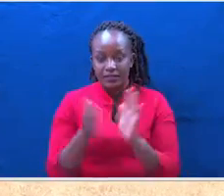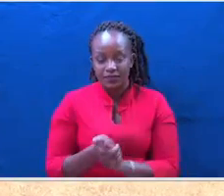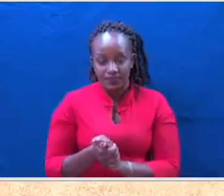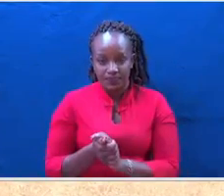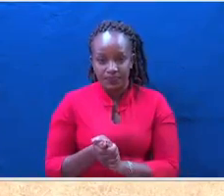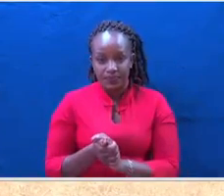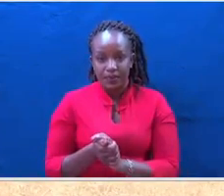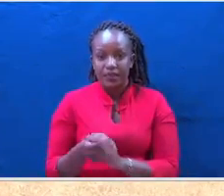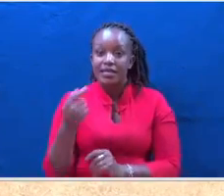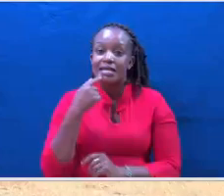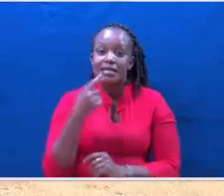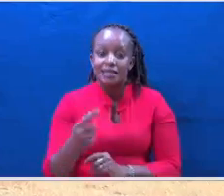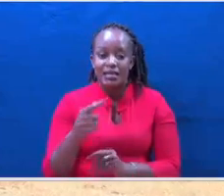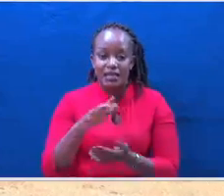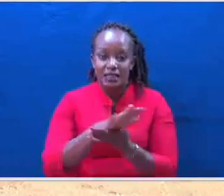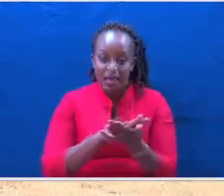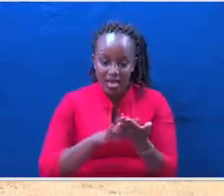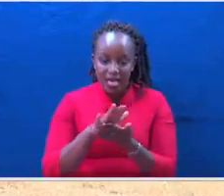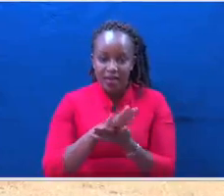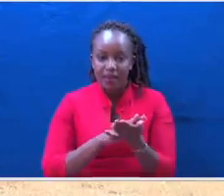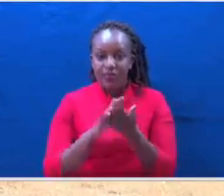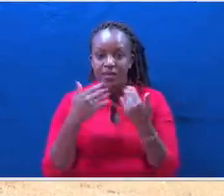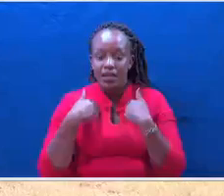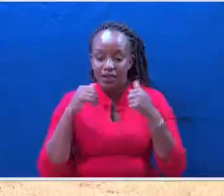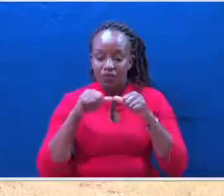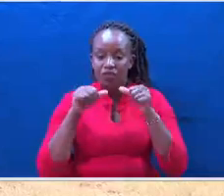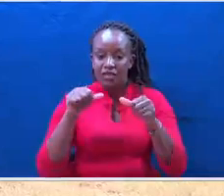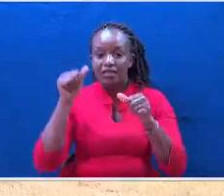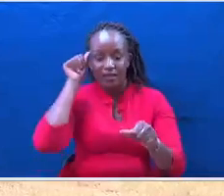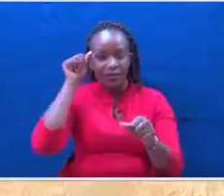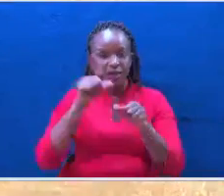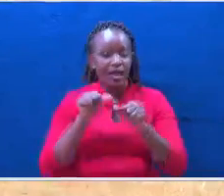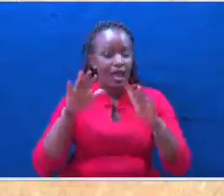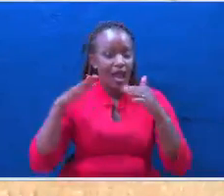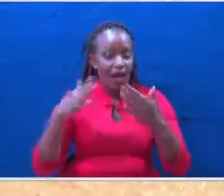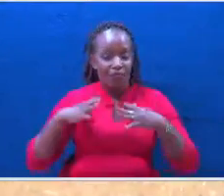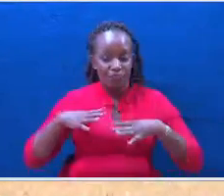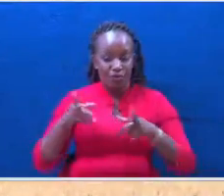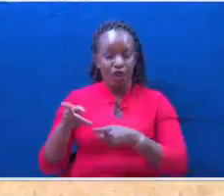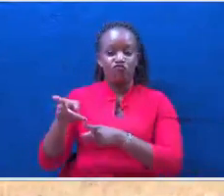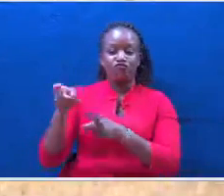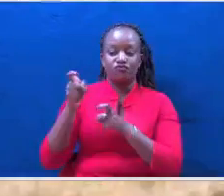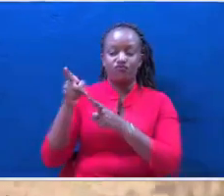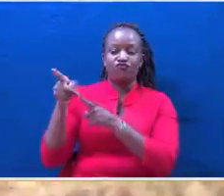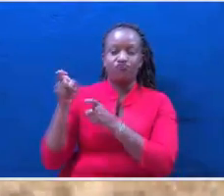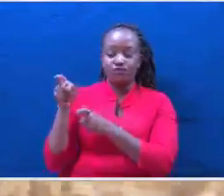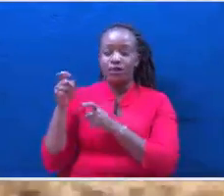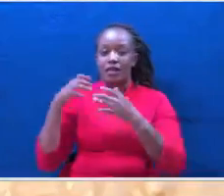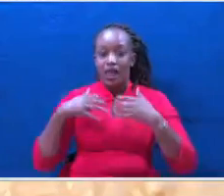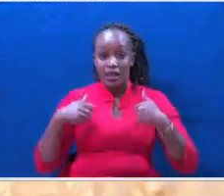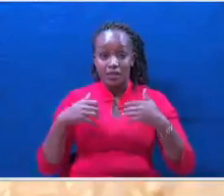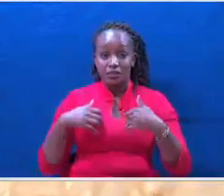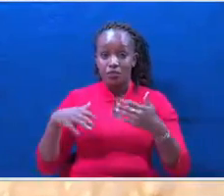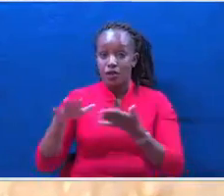Mwenda says being around Najin and Fatu is a constant reminder of how poachers have hurt the animal kingdom, and